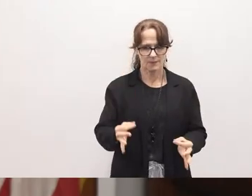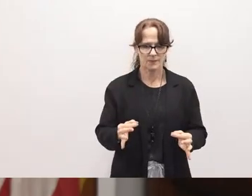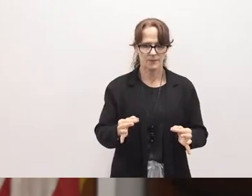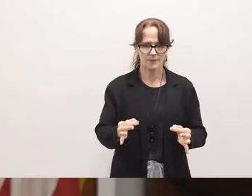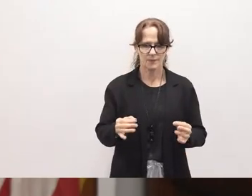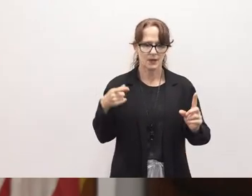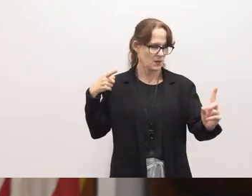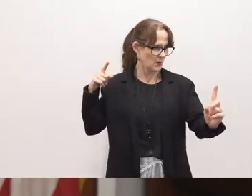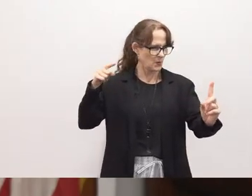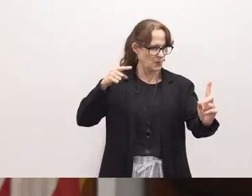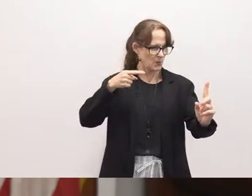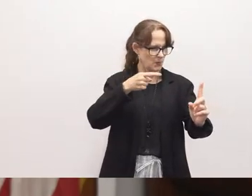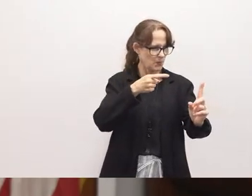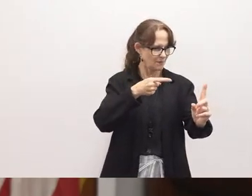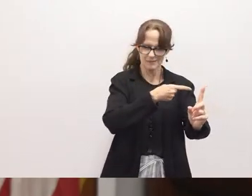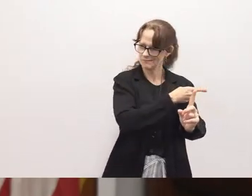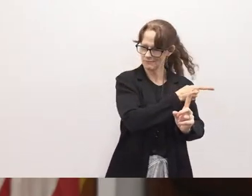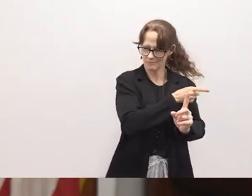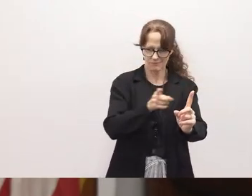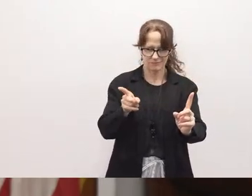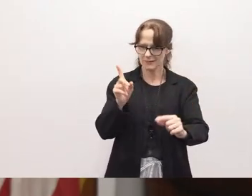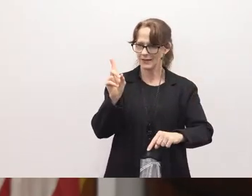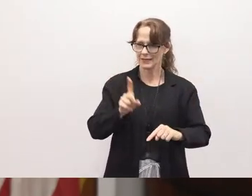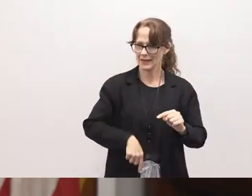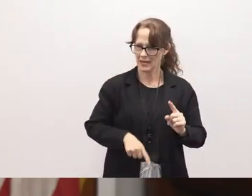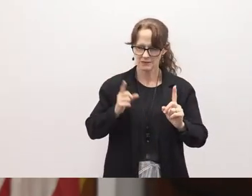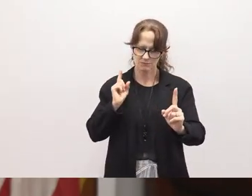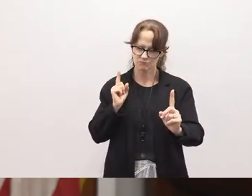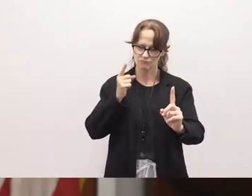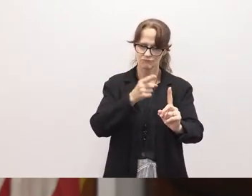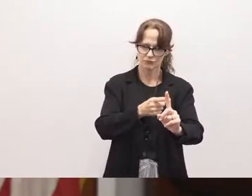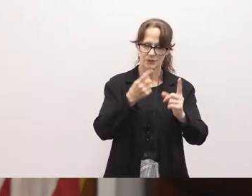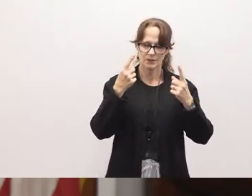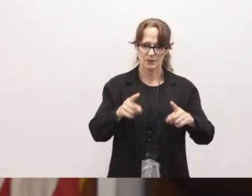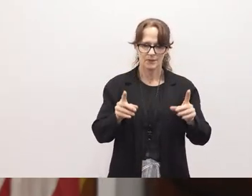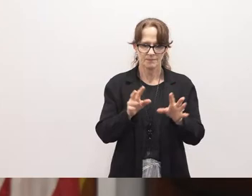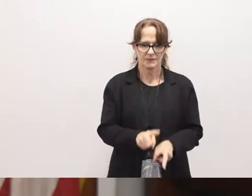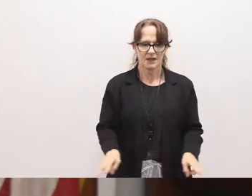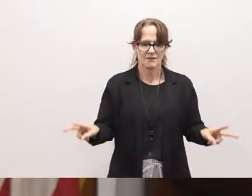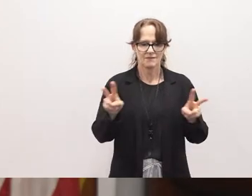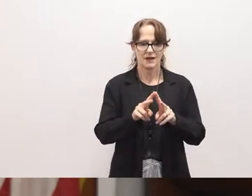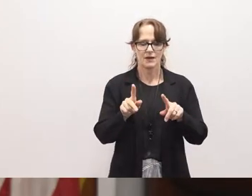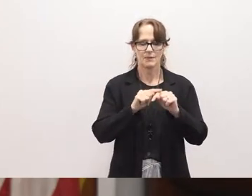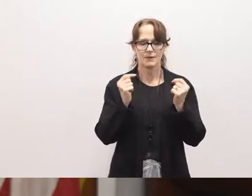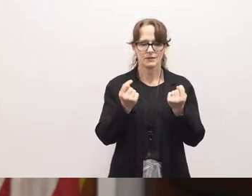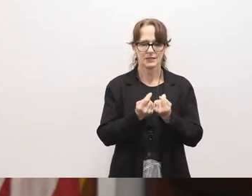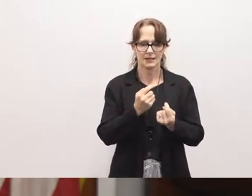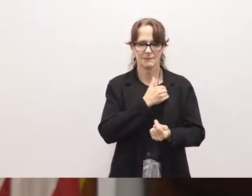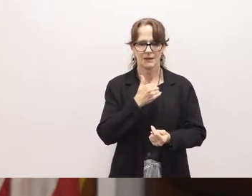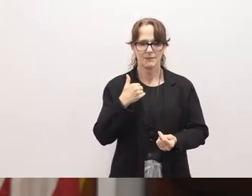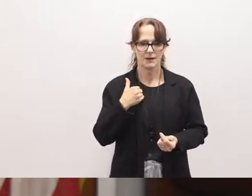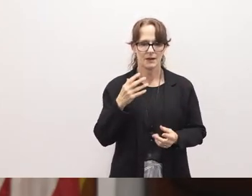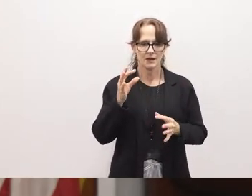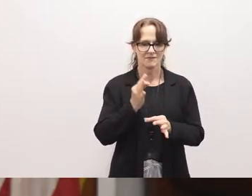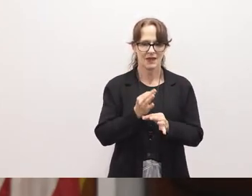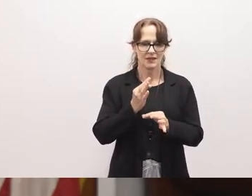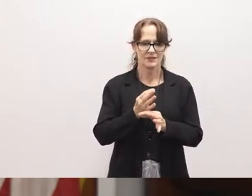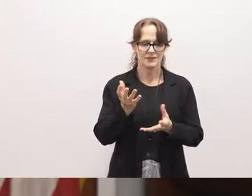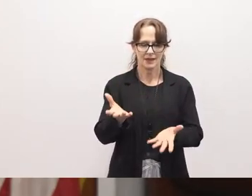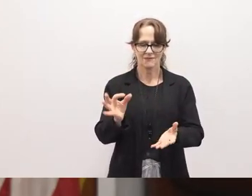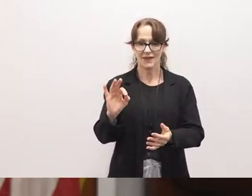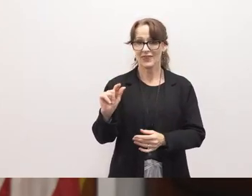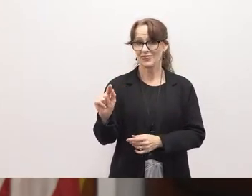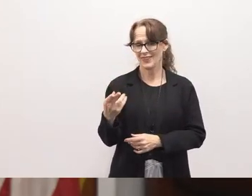from anything that you set your mind to and to those goals and being a valuable team member. So Faith, please come up here and